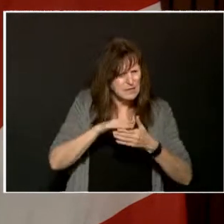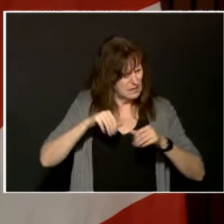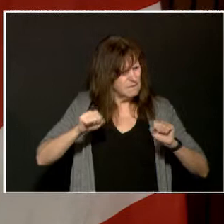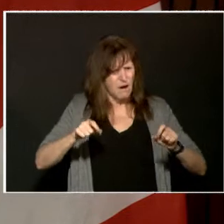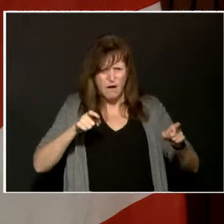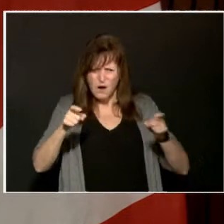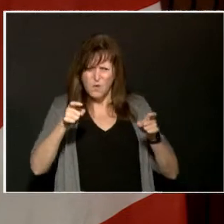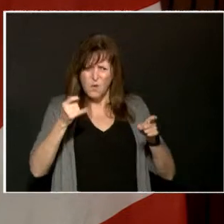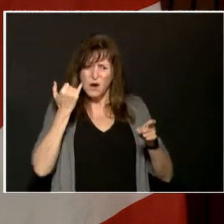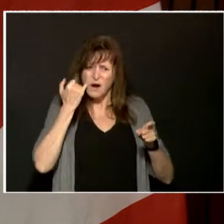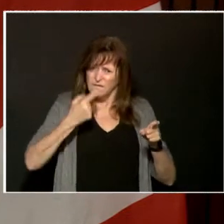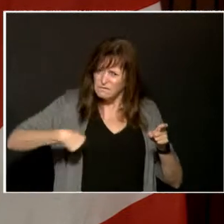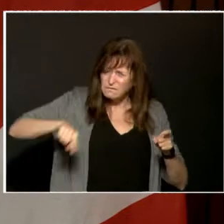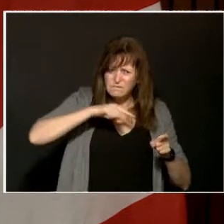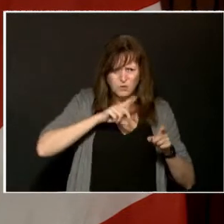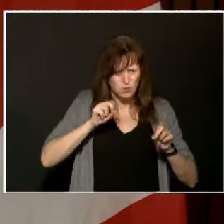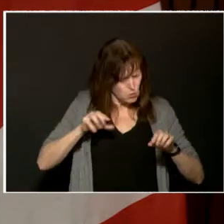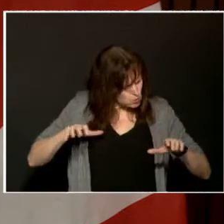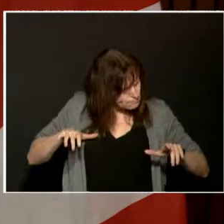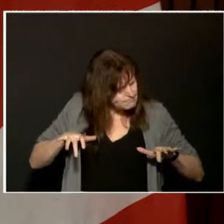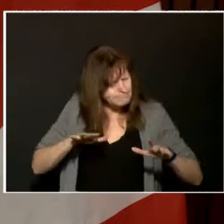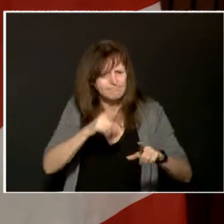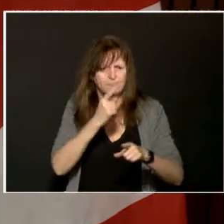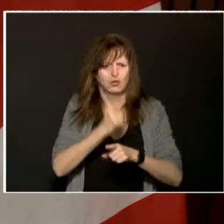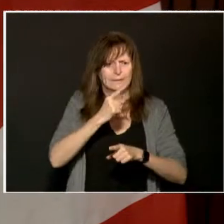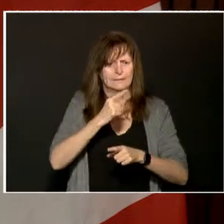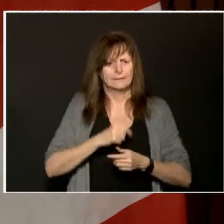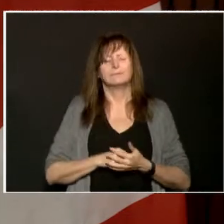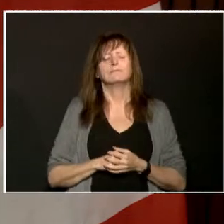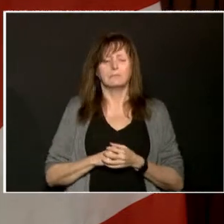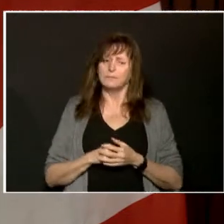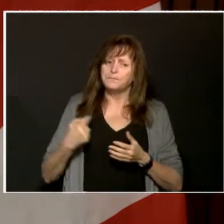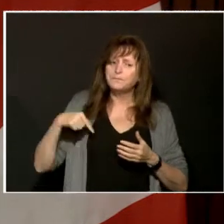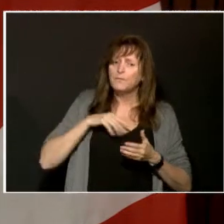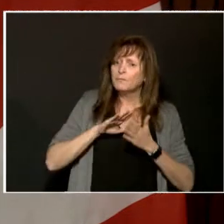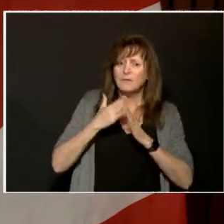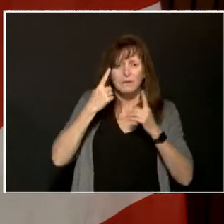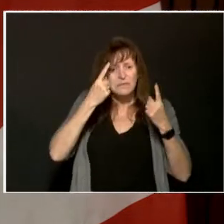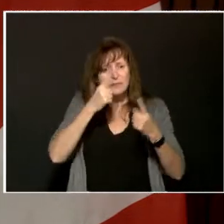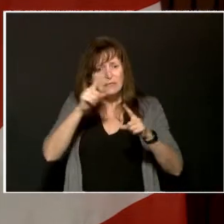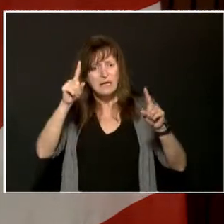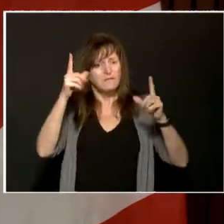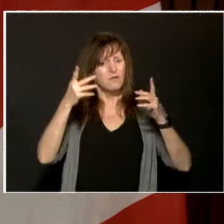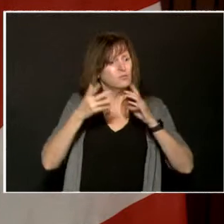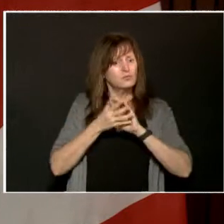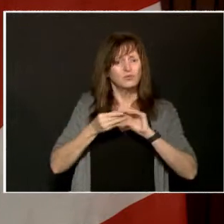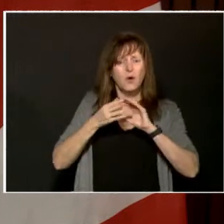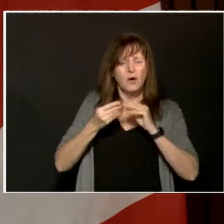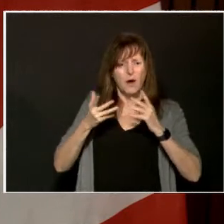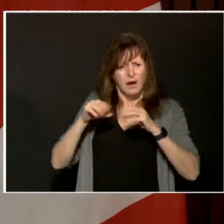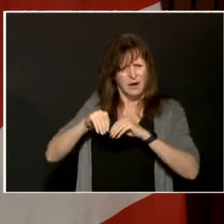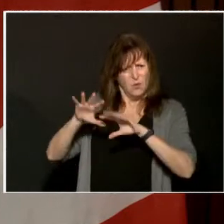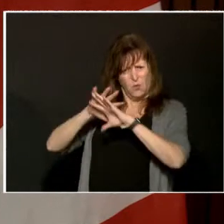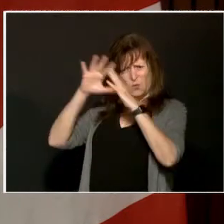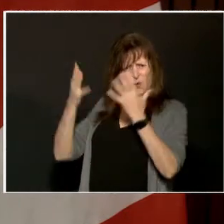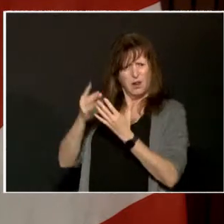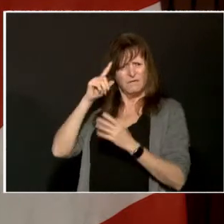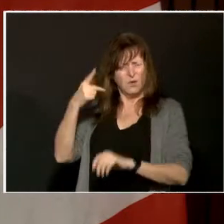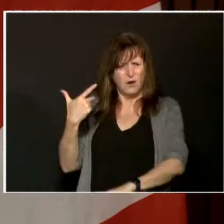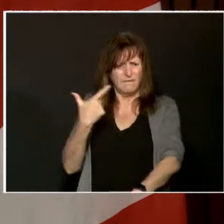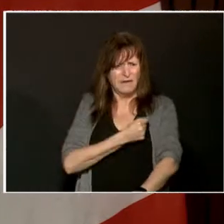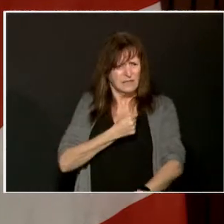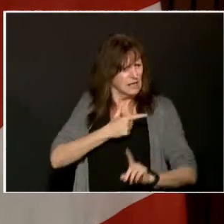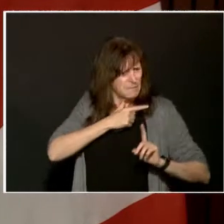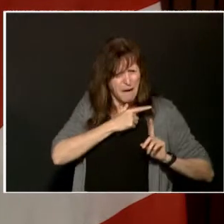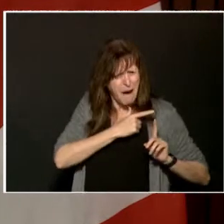now suddenly one of the world's success stories for first-round vaccines. But we need to get more vaccines out quickly, and